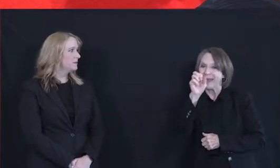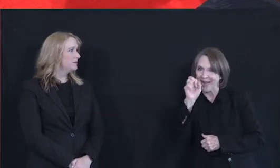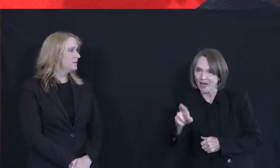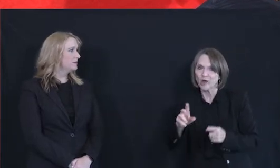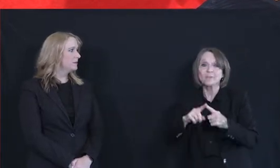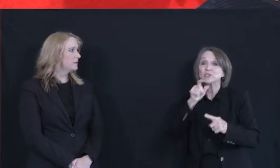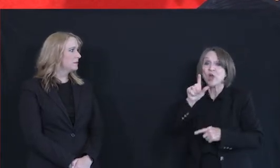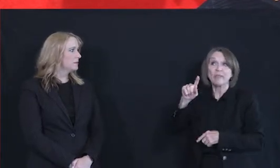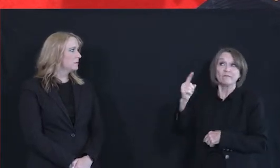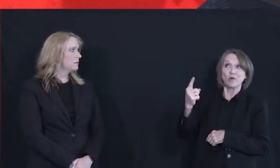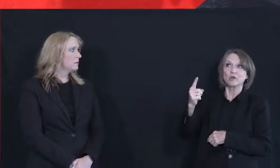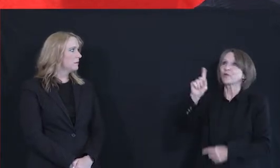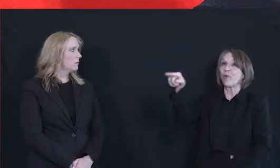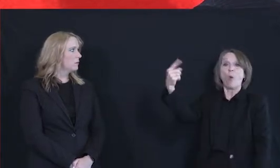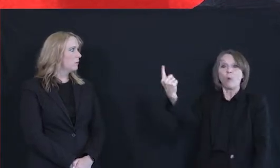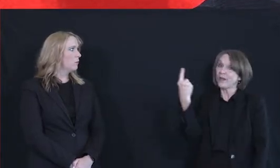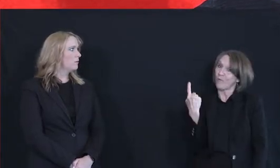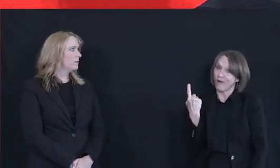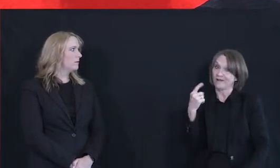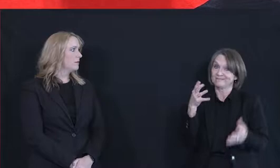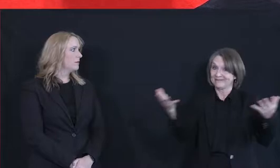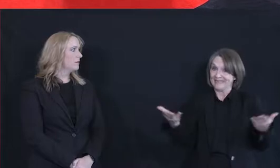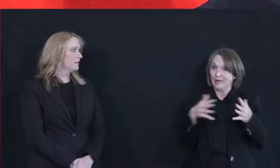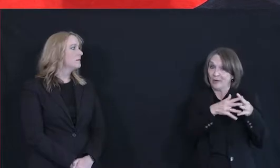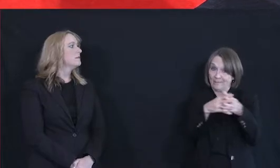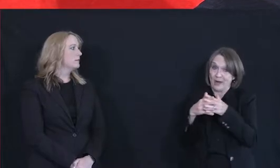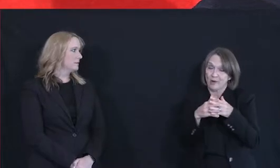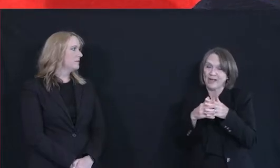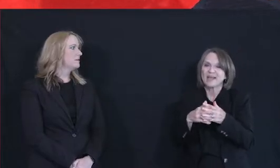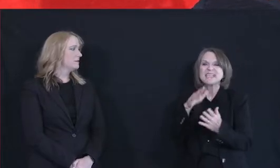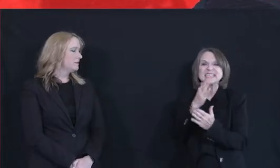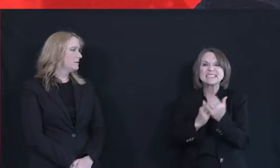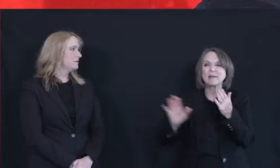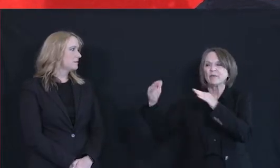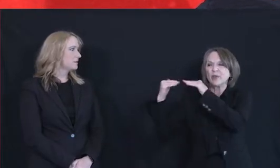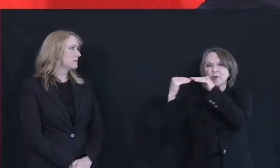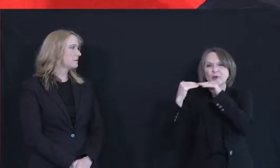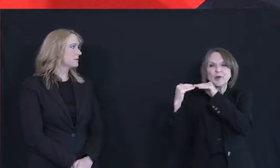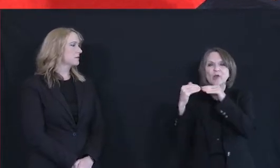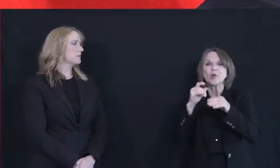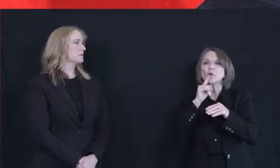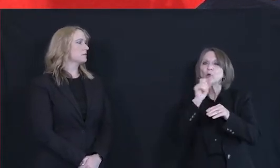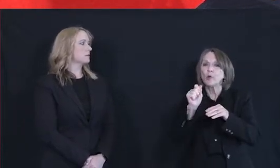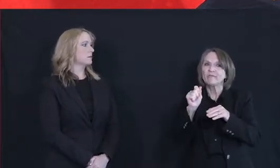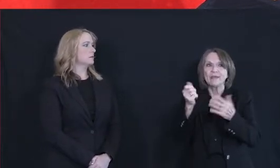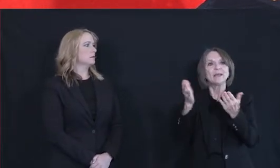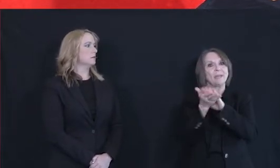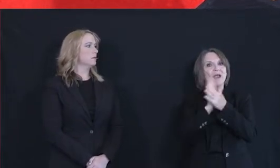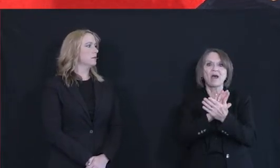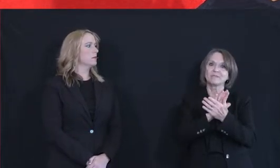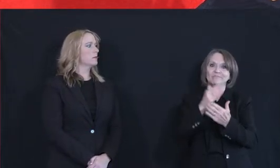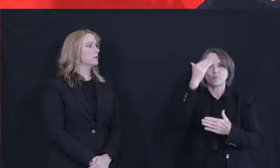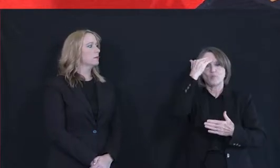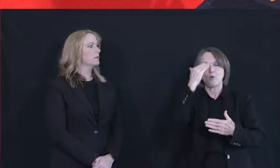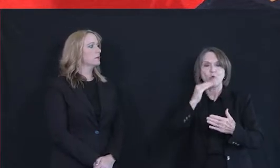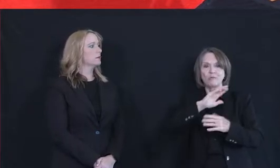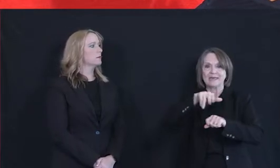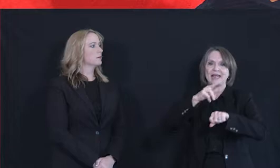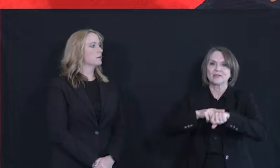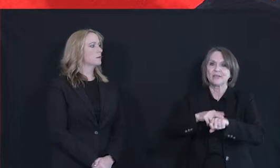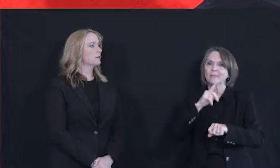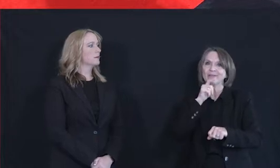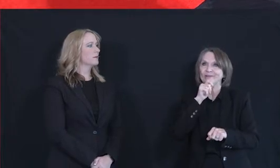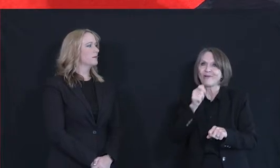the only Millennial mayor in America some of your contemporaries who have made waves nationally though they're not on the time 100